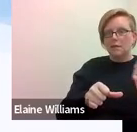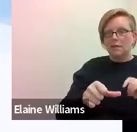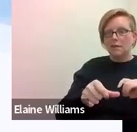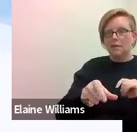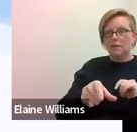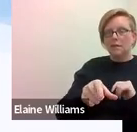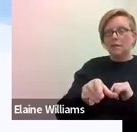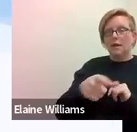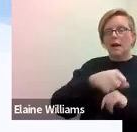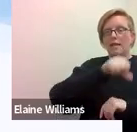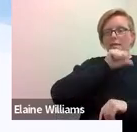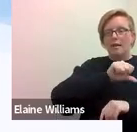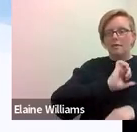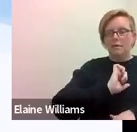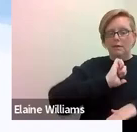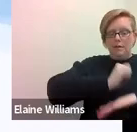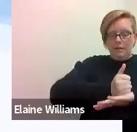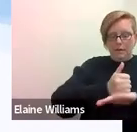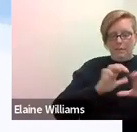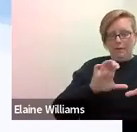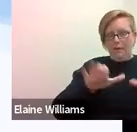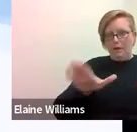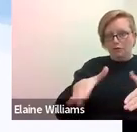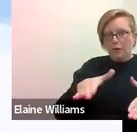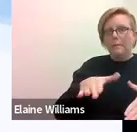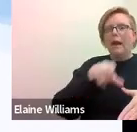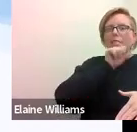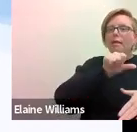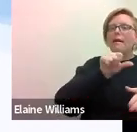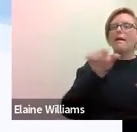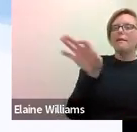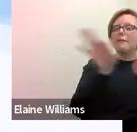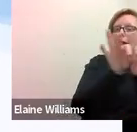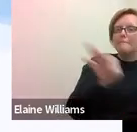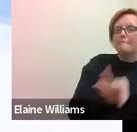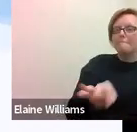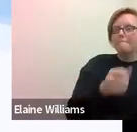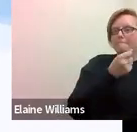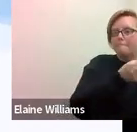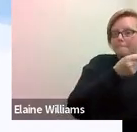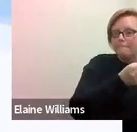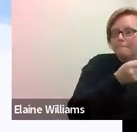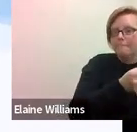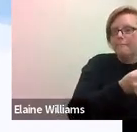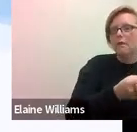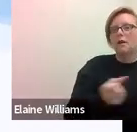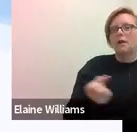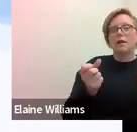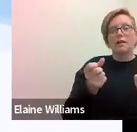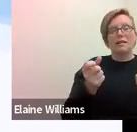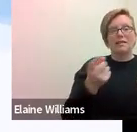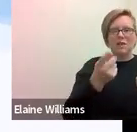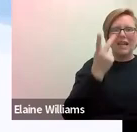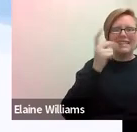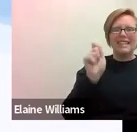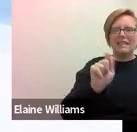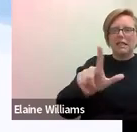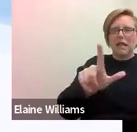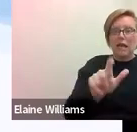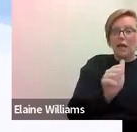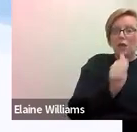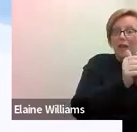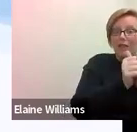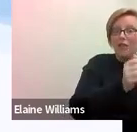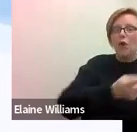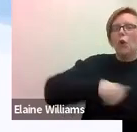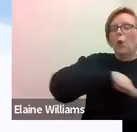posters and affirmations. So you'll see over on one wall, it says, "Together we can do anything." And there's a